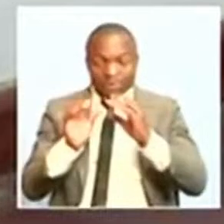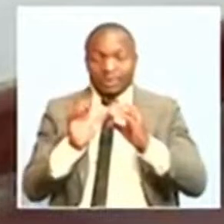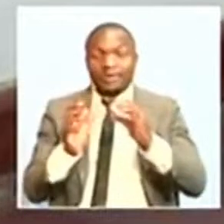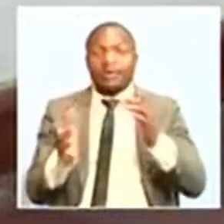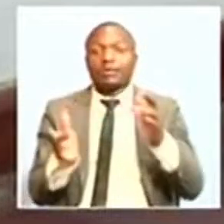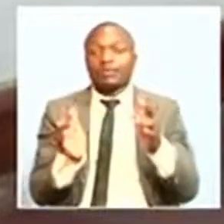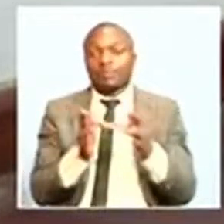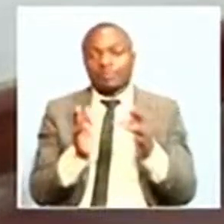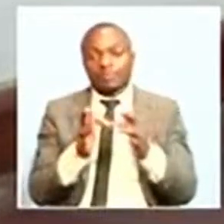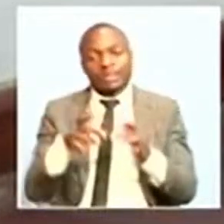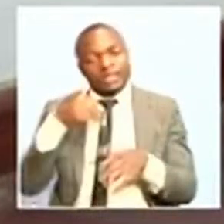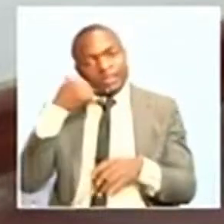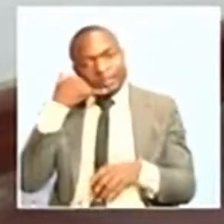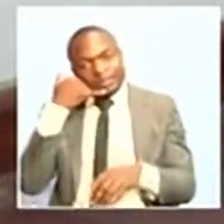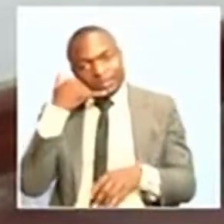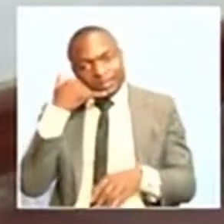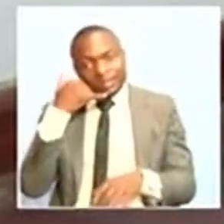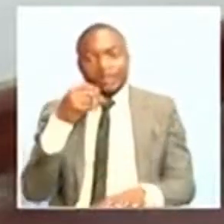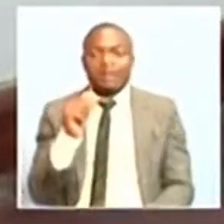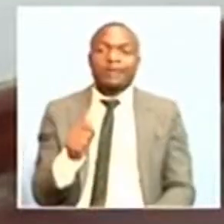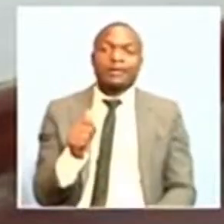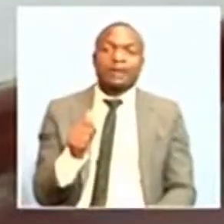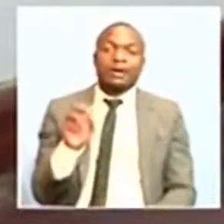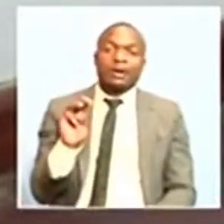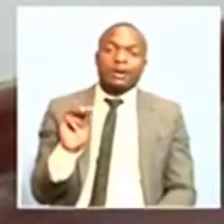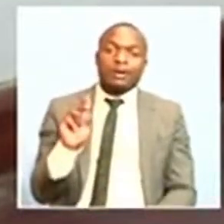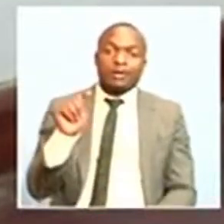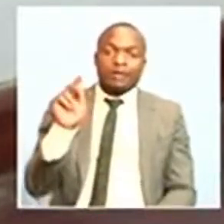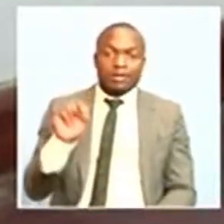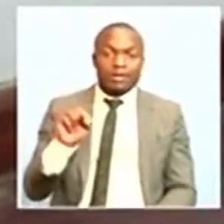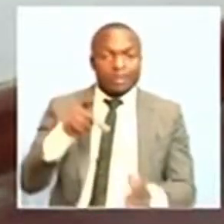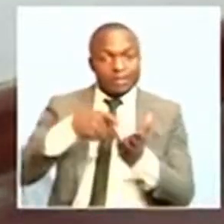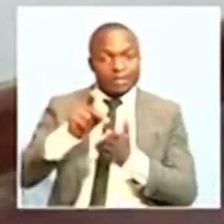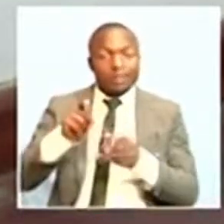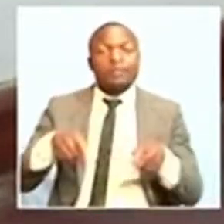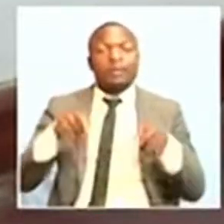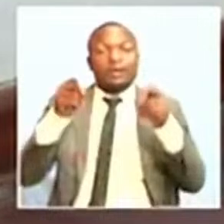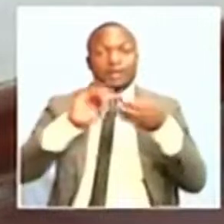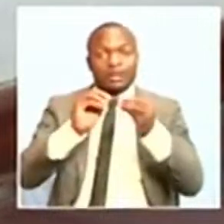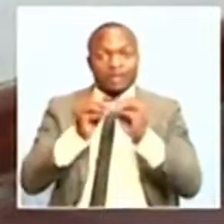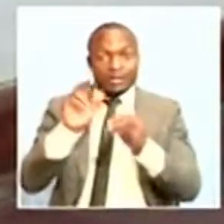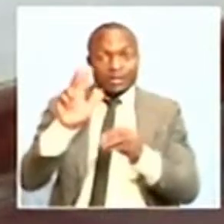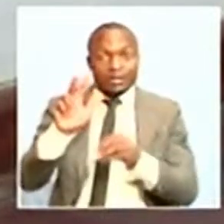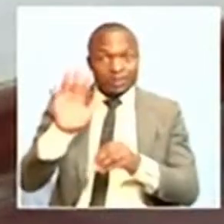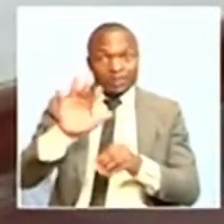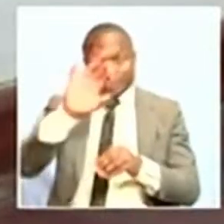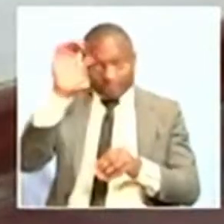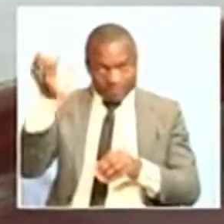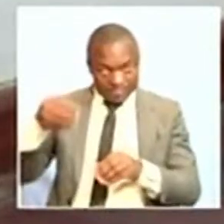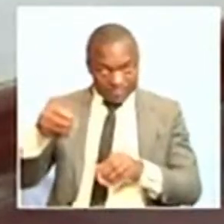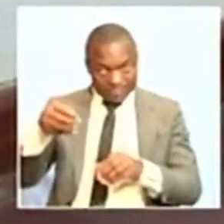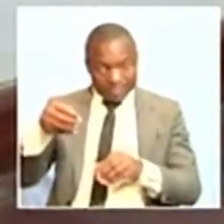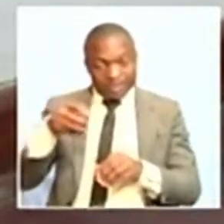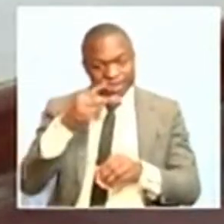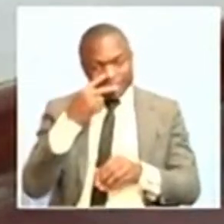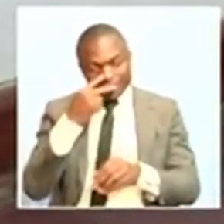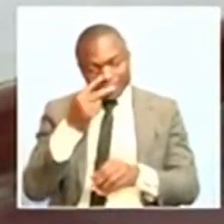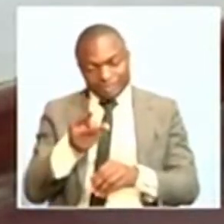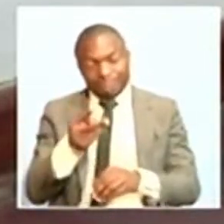such as your Airtel, your MTNs. They pay the highest rate at 35%. Then we see